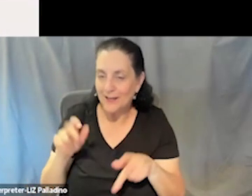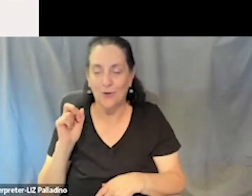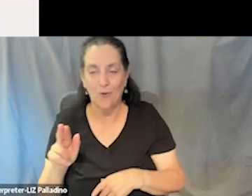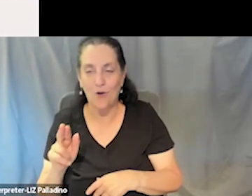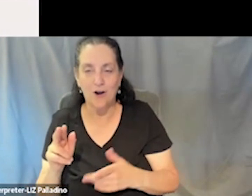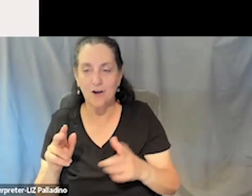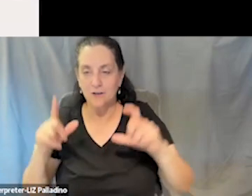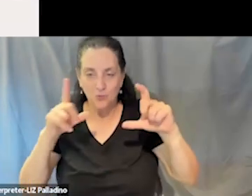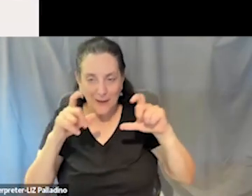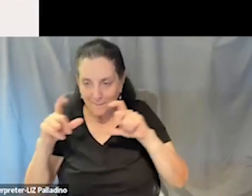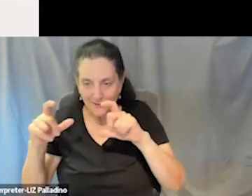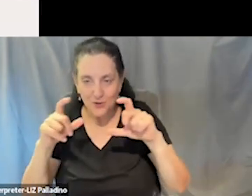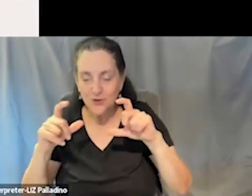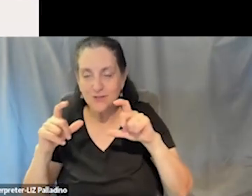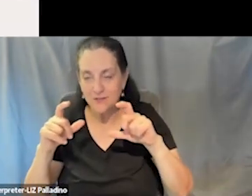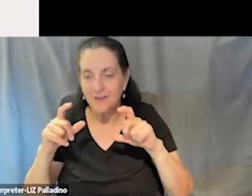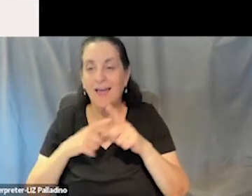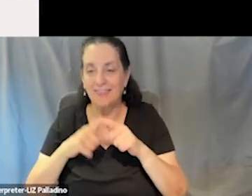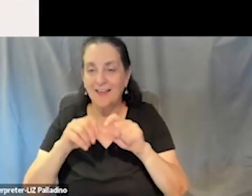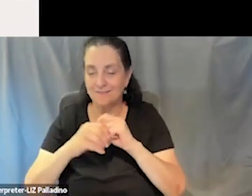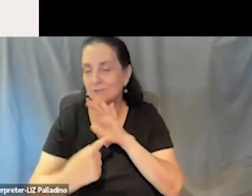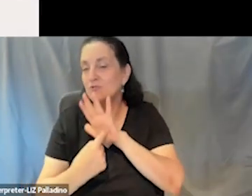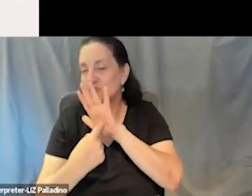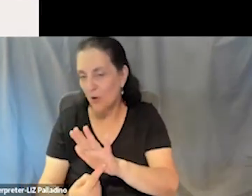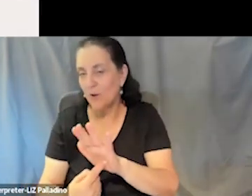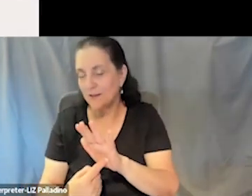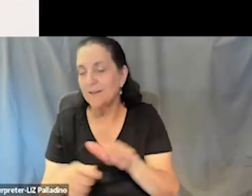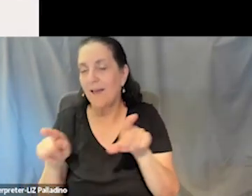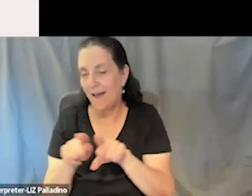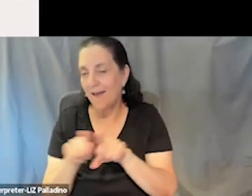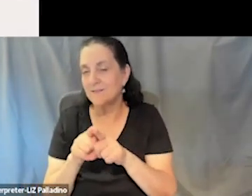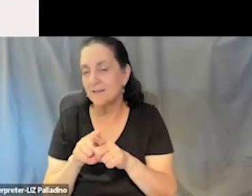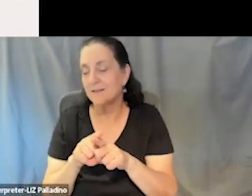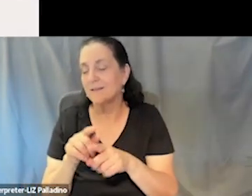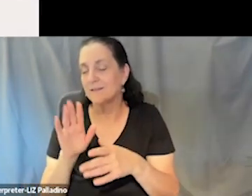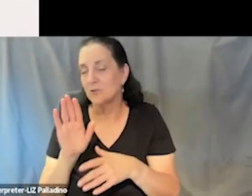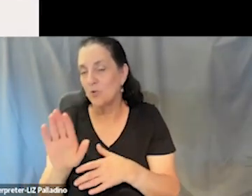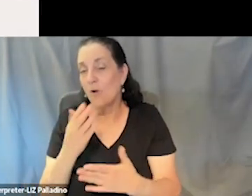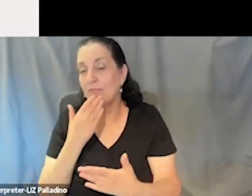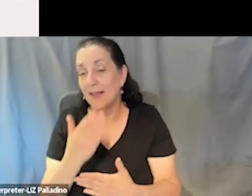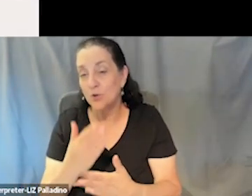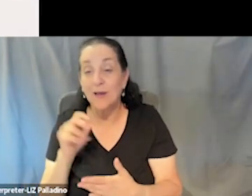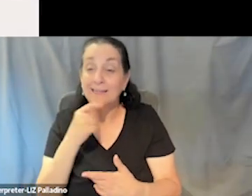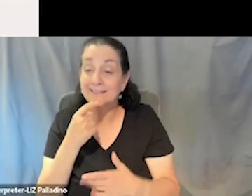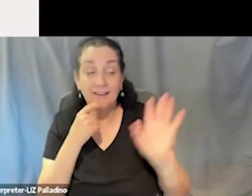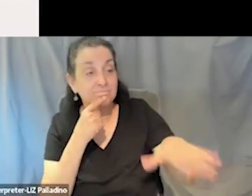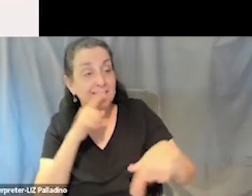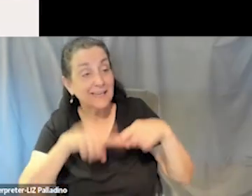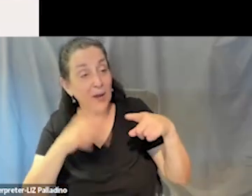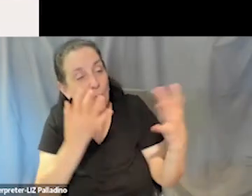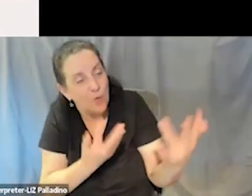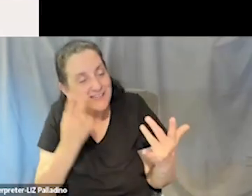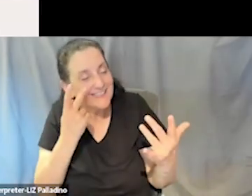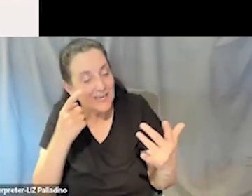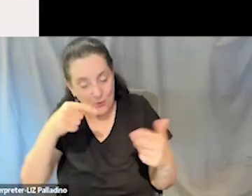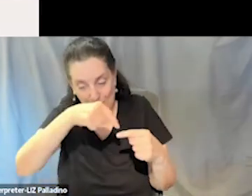every year to capture that picture that will then serve as your thank you. And then you can also give them, we can't wait to see you next year or this